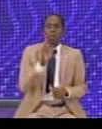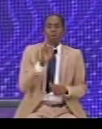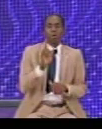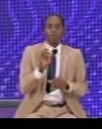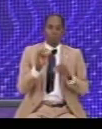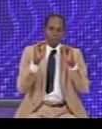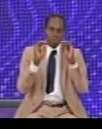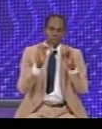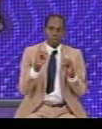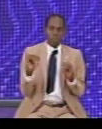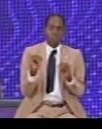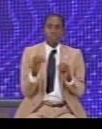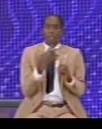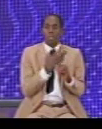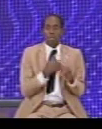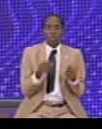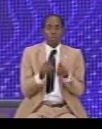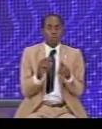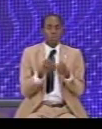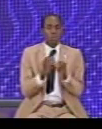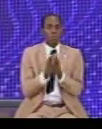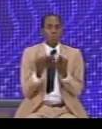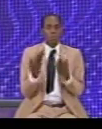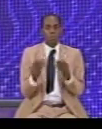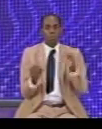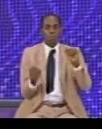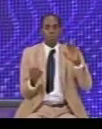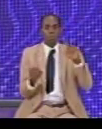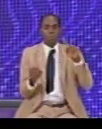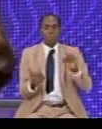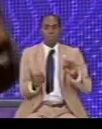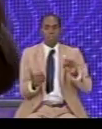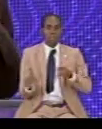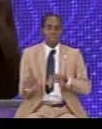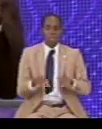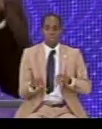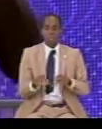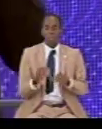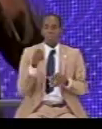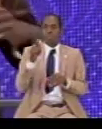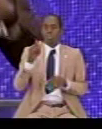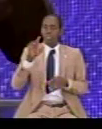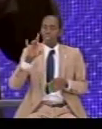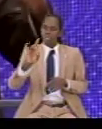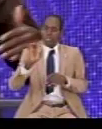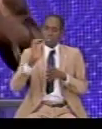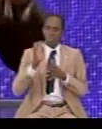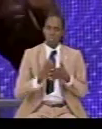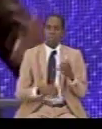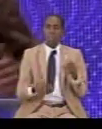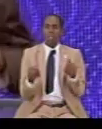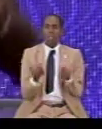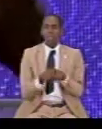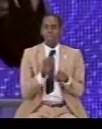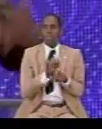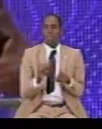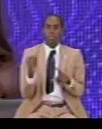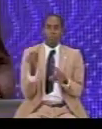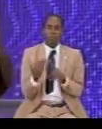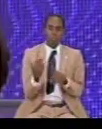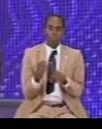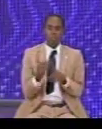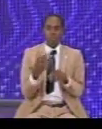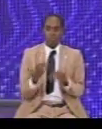thereafter, 28 chapters of the book of Acts, also as a follow-up teaching, instruction,